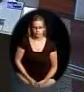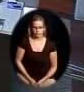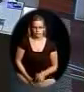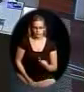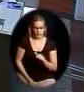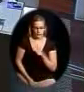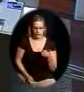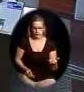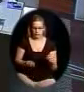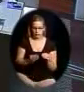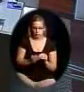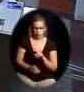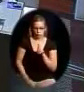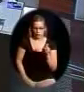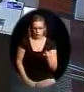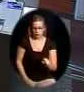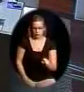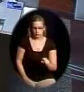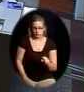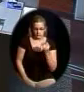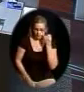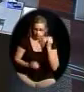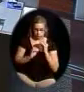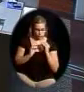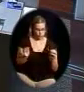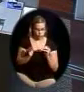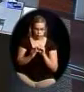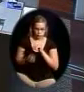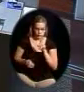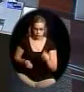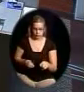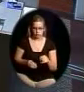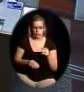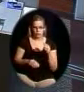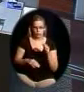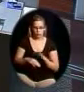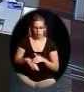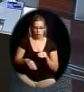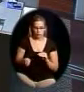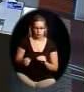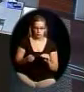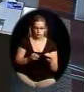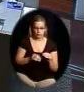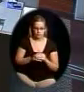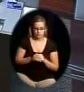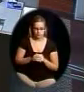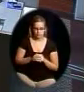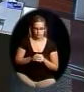Any more questions? If there are no more questions, I'd call for a motion.